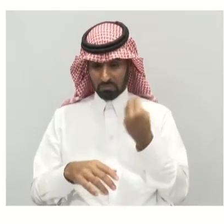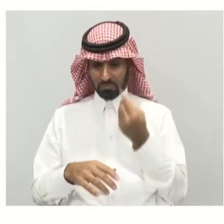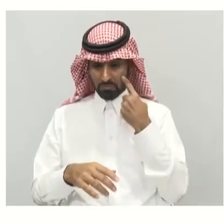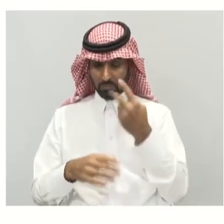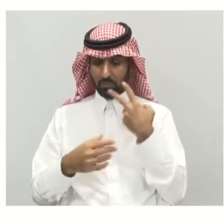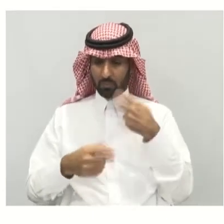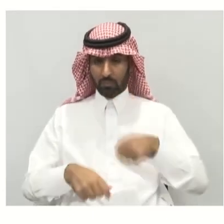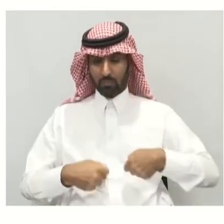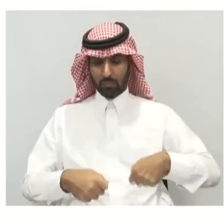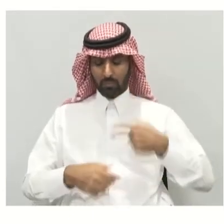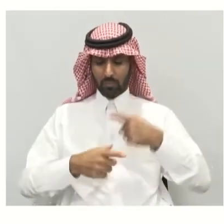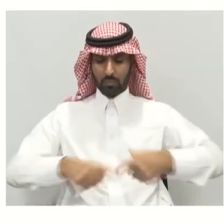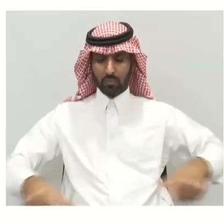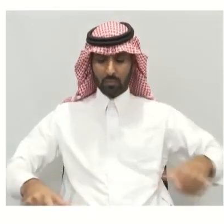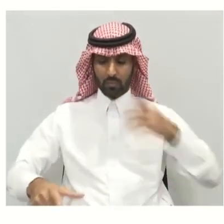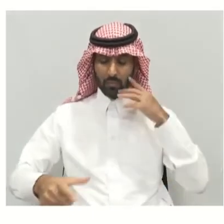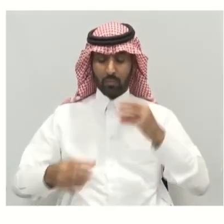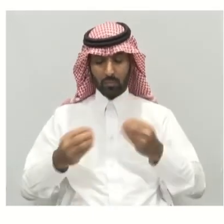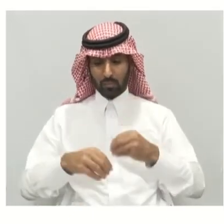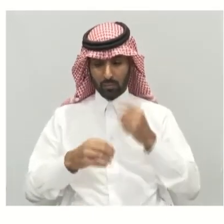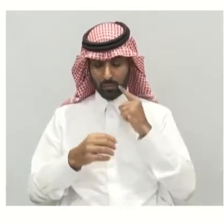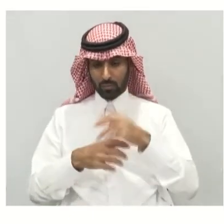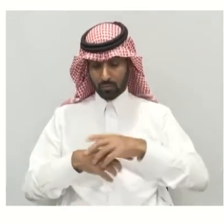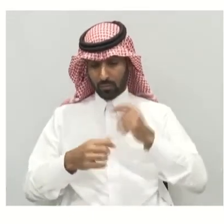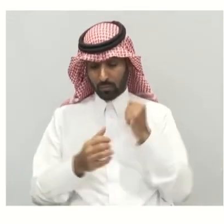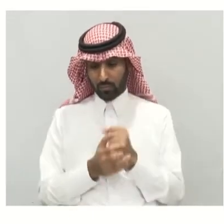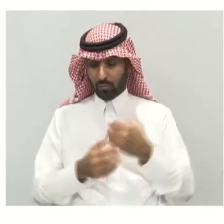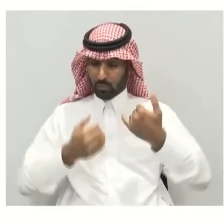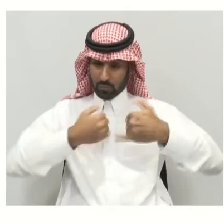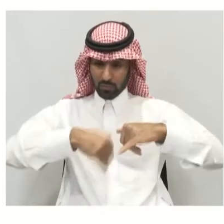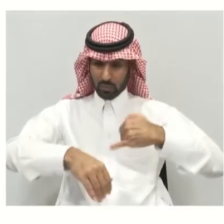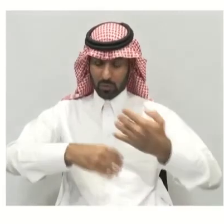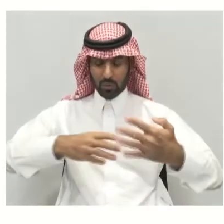where glacial lakes are connected by hundreds of kilometers of rivers.